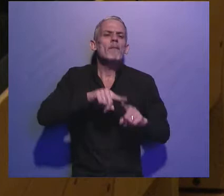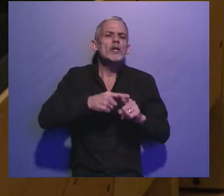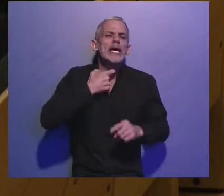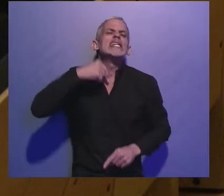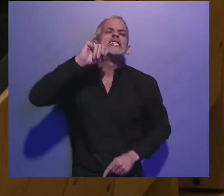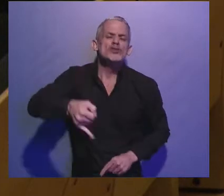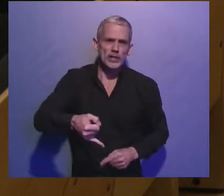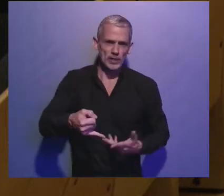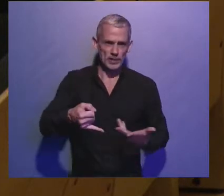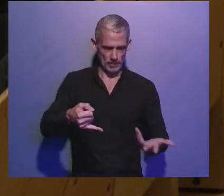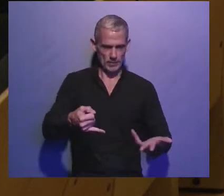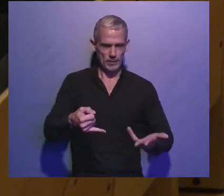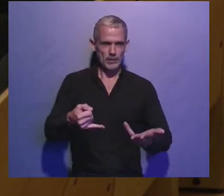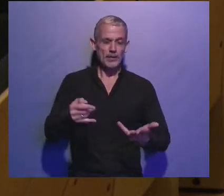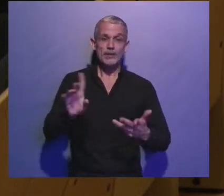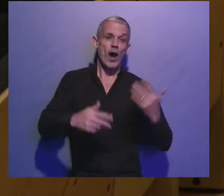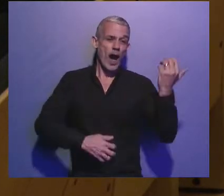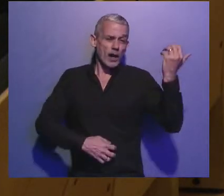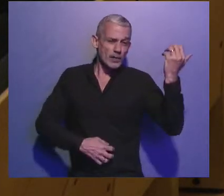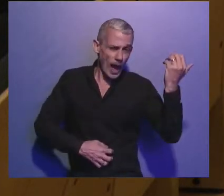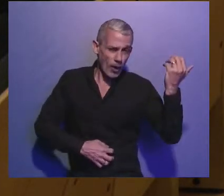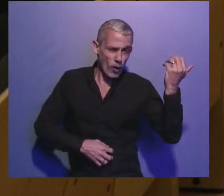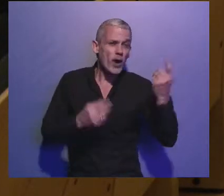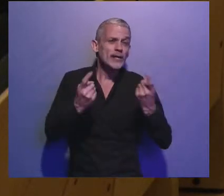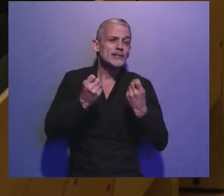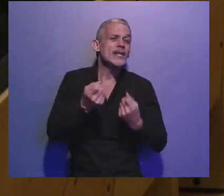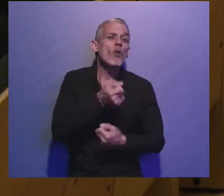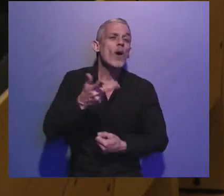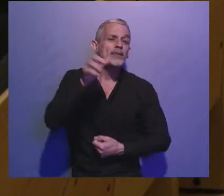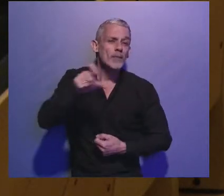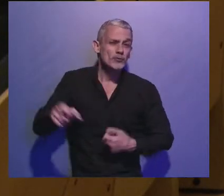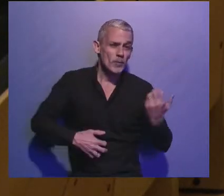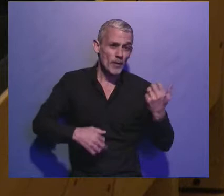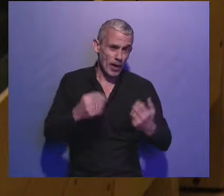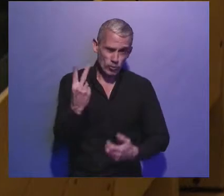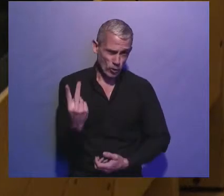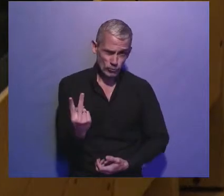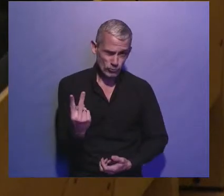the political will to exist. So as you take two to tango,